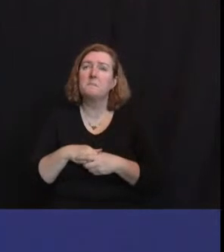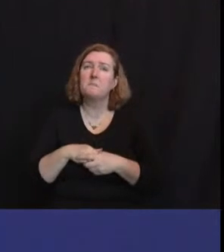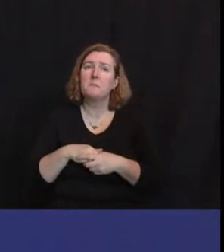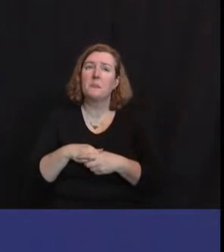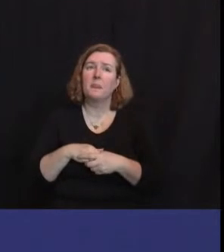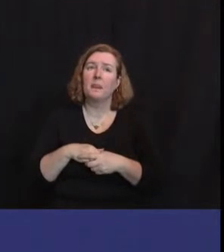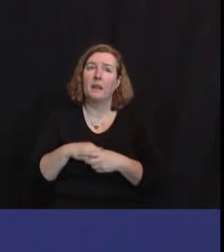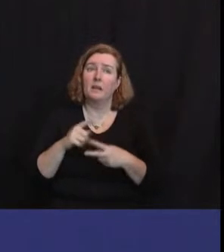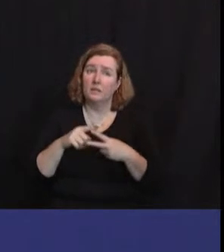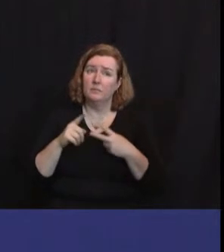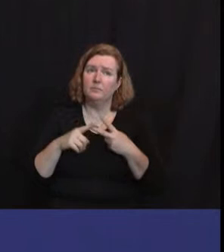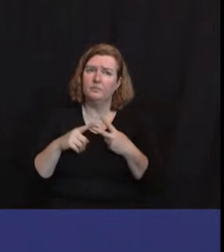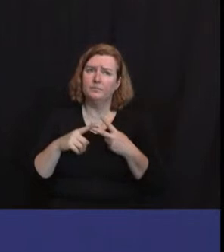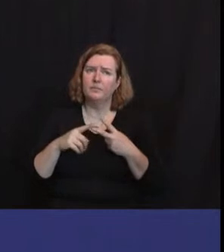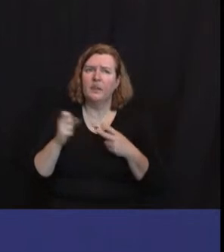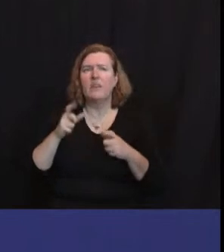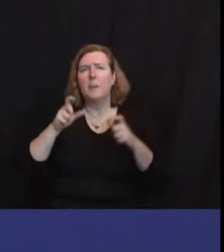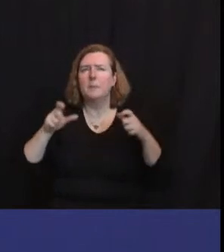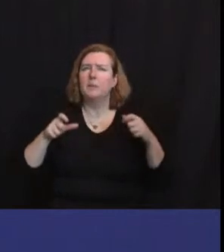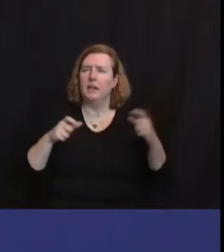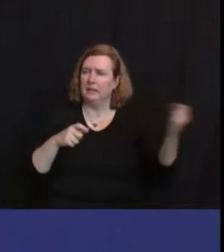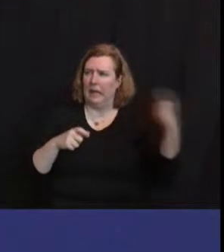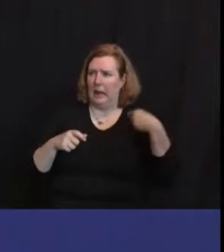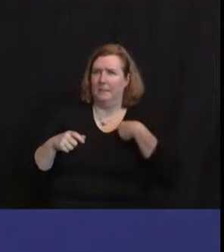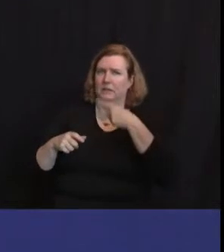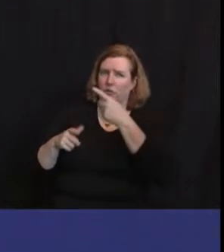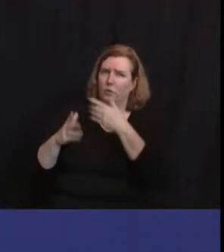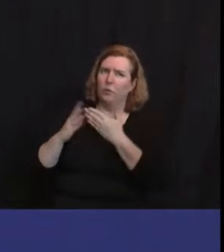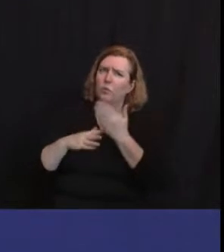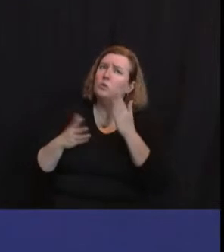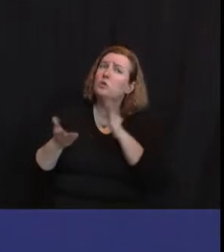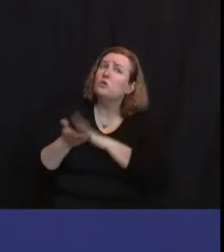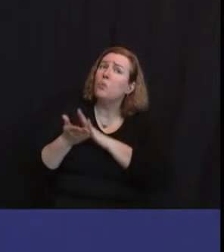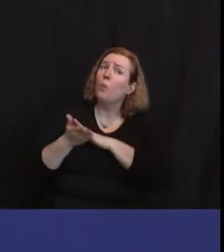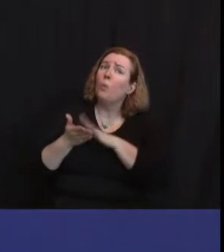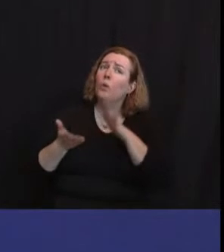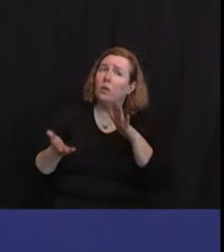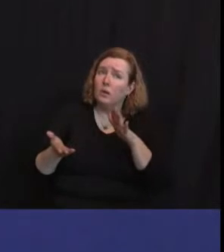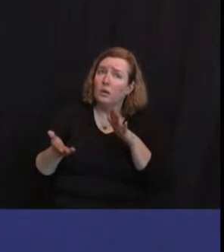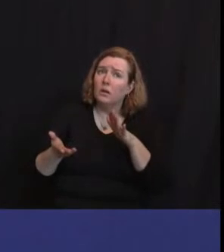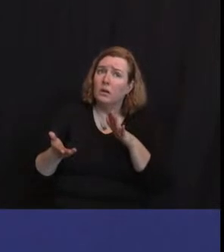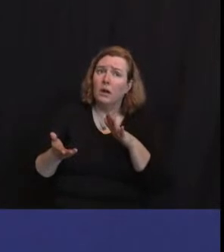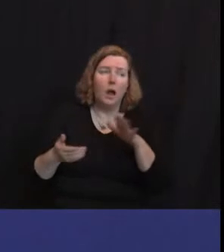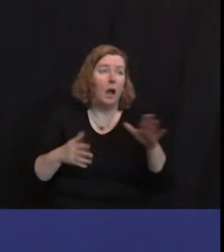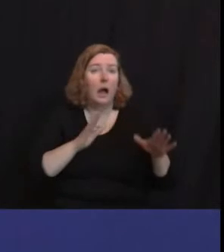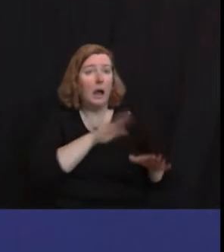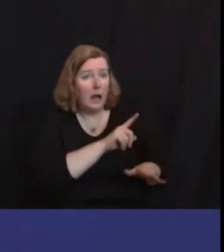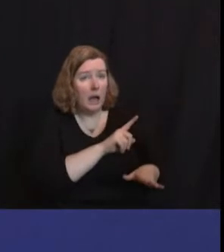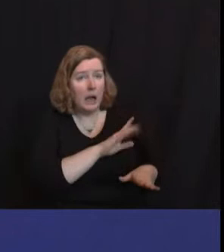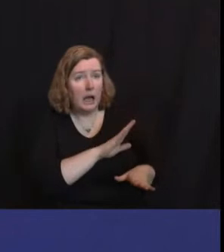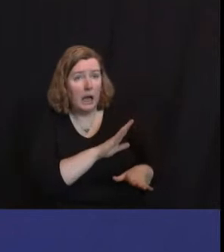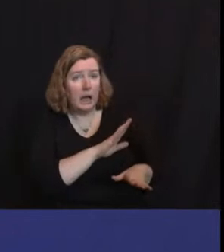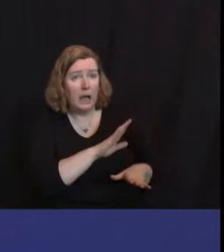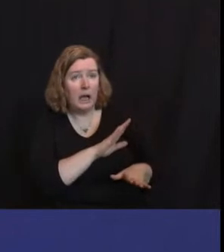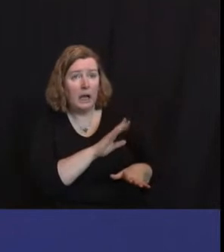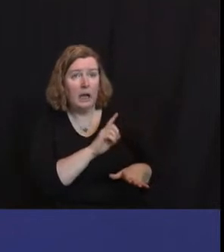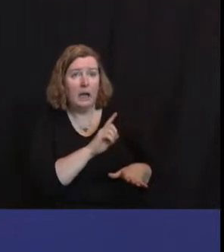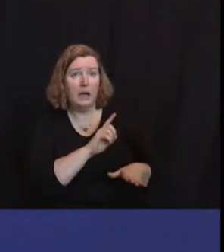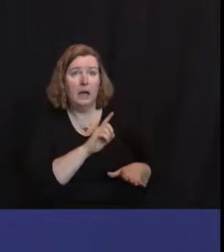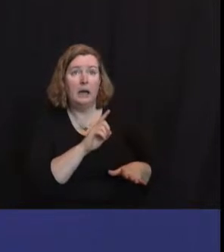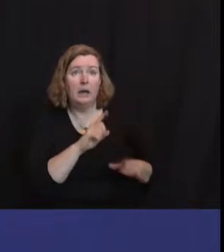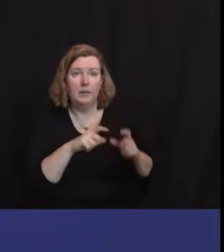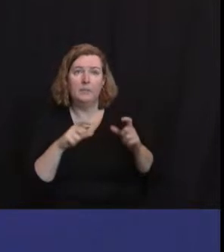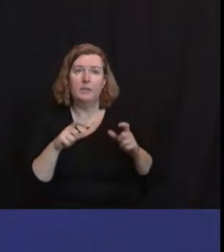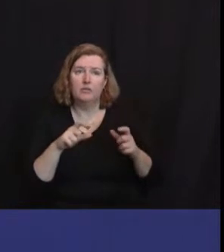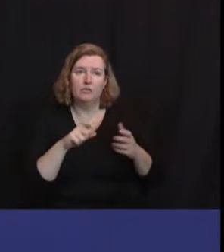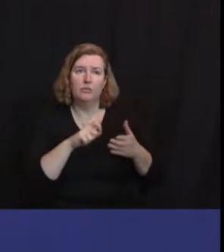you expect all public schools to be open in the fall to full. This is democracy at work, folks. Yeah. please. They right into